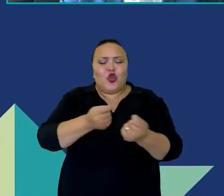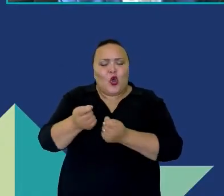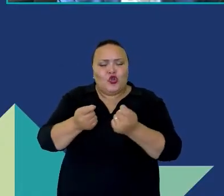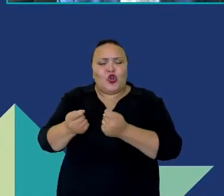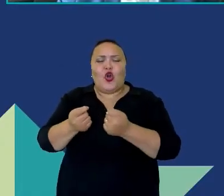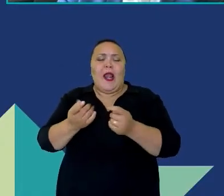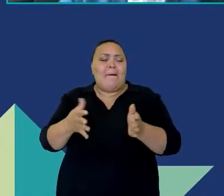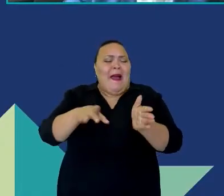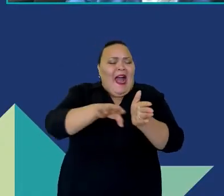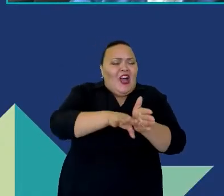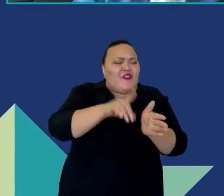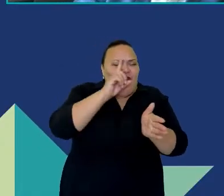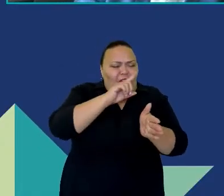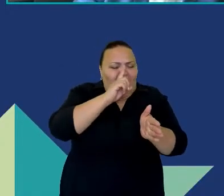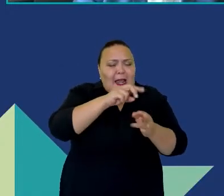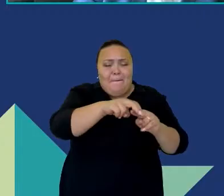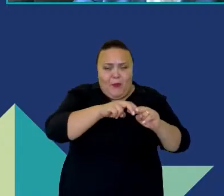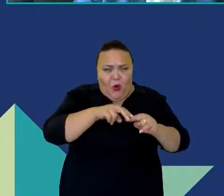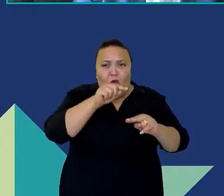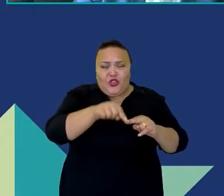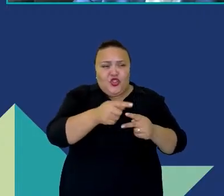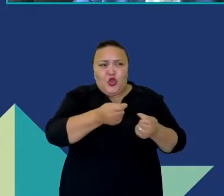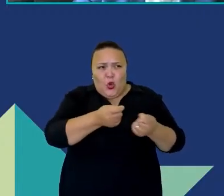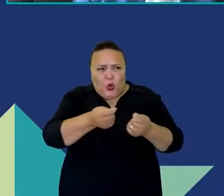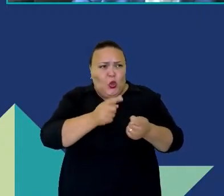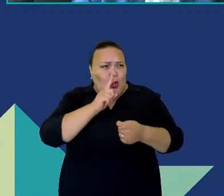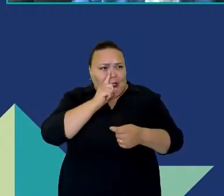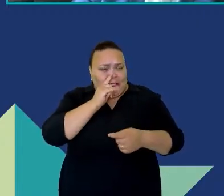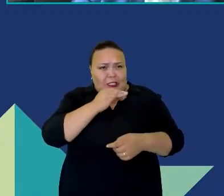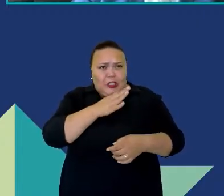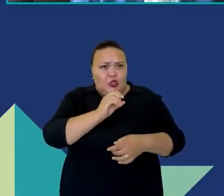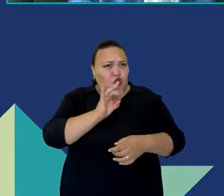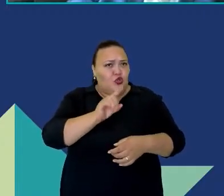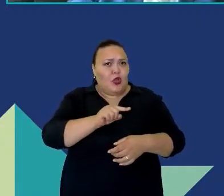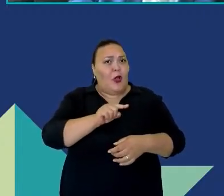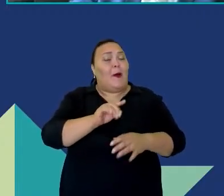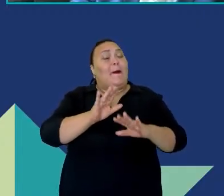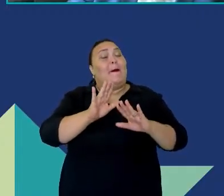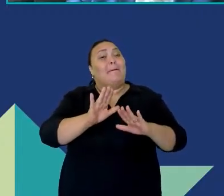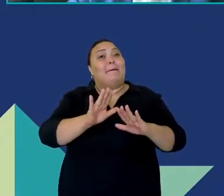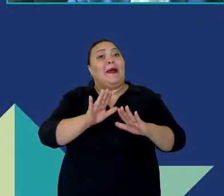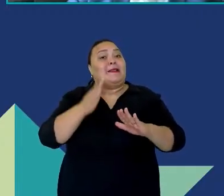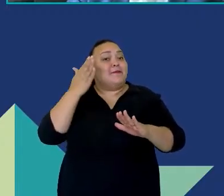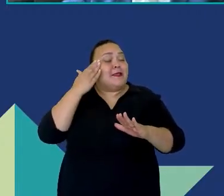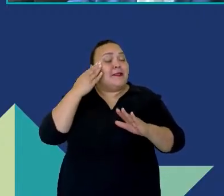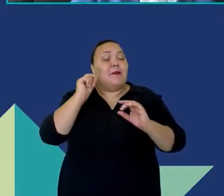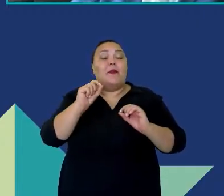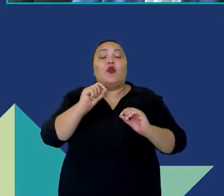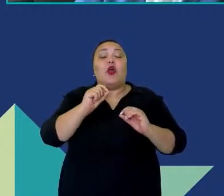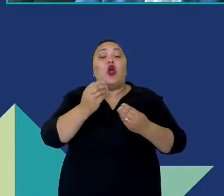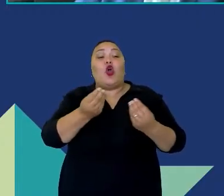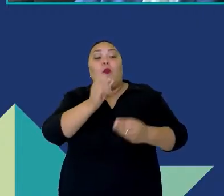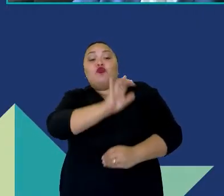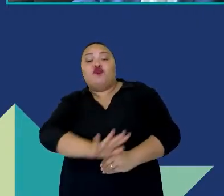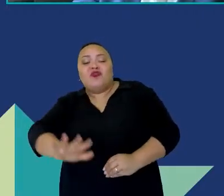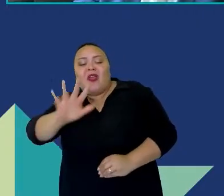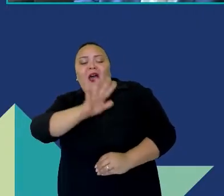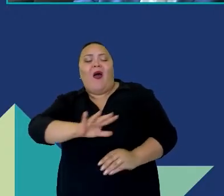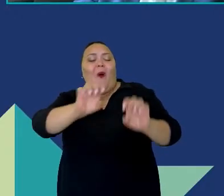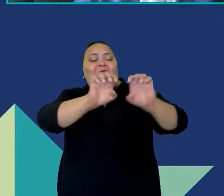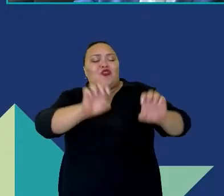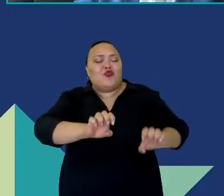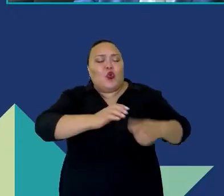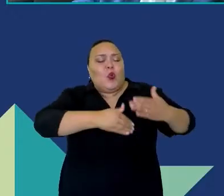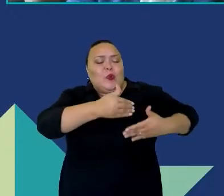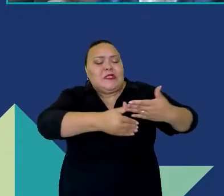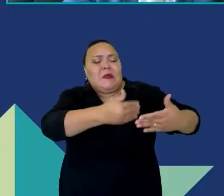rather reflect the overall performance of the TSF. So I just selected a few. I'm not going